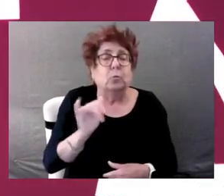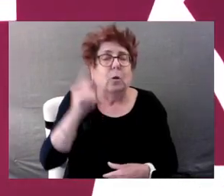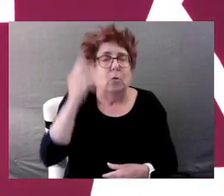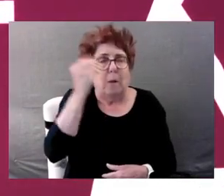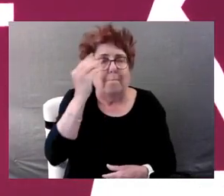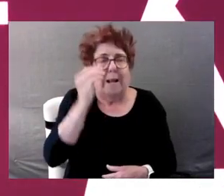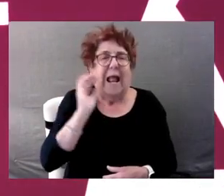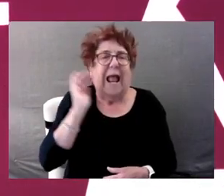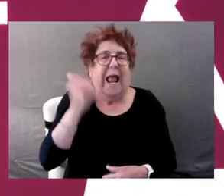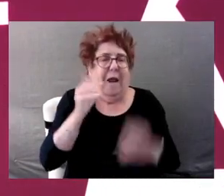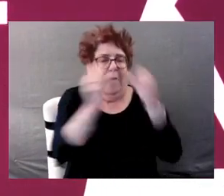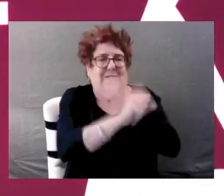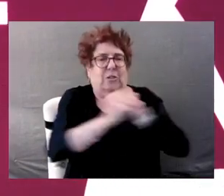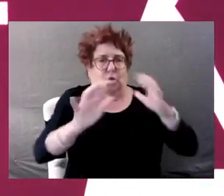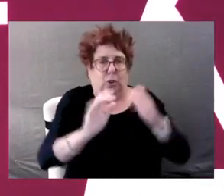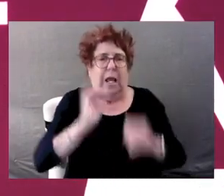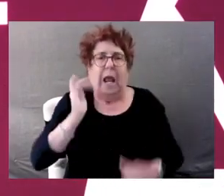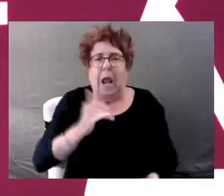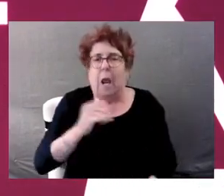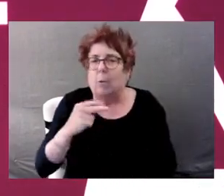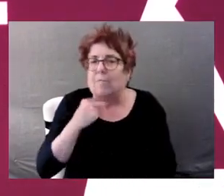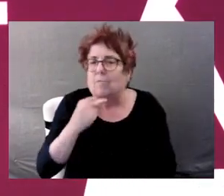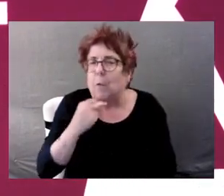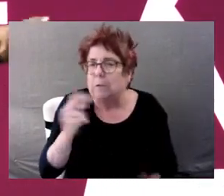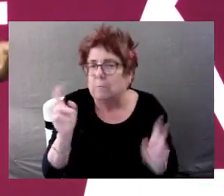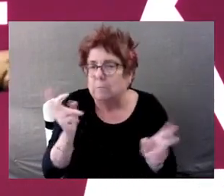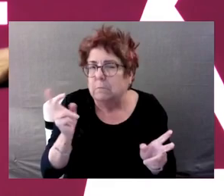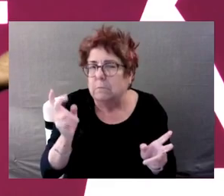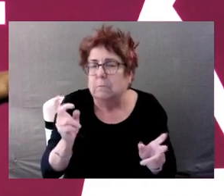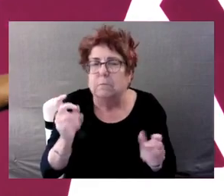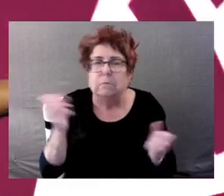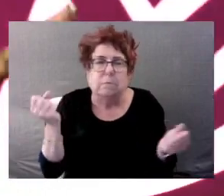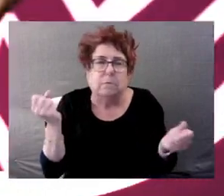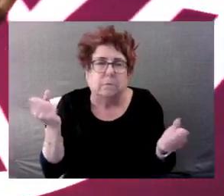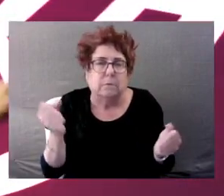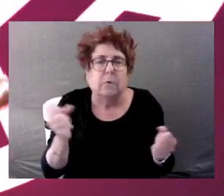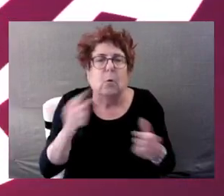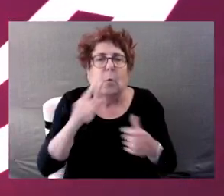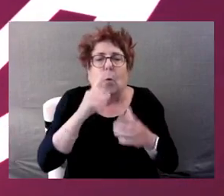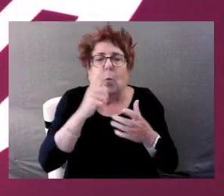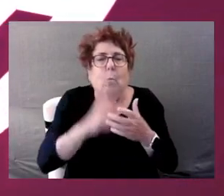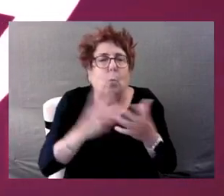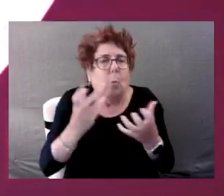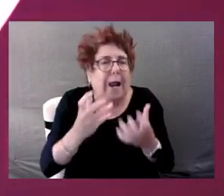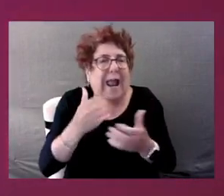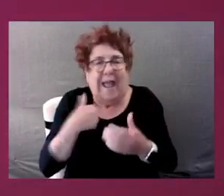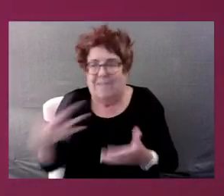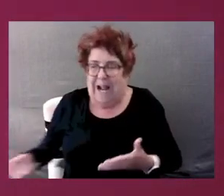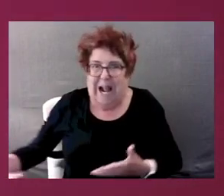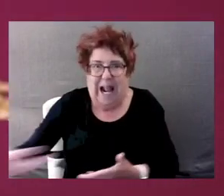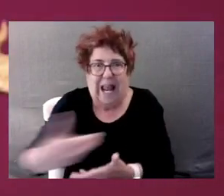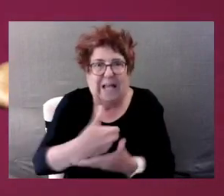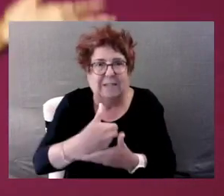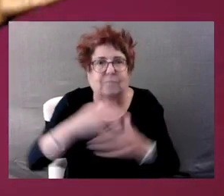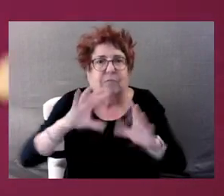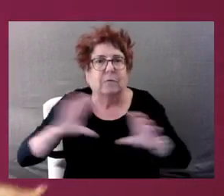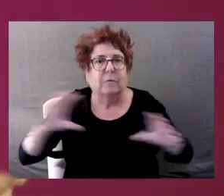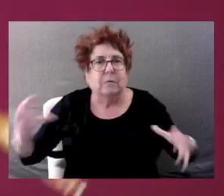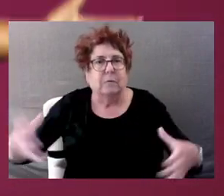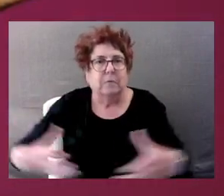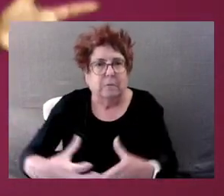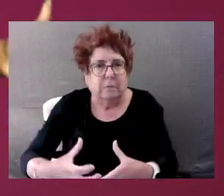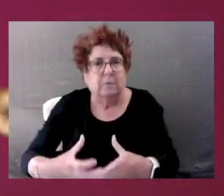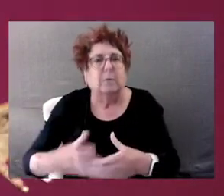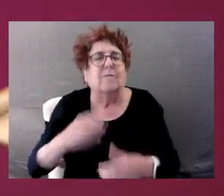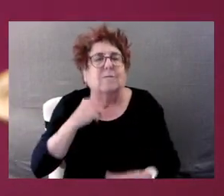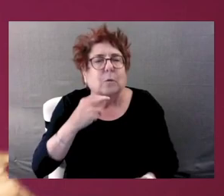voice, what was our voice? We wanted to have a voice that was a collective voice. That while we would do individual pieces, that our organization would